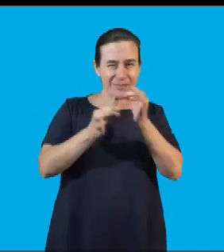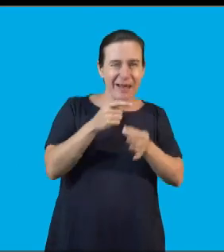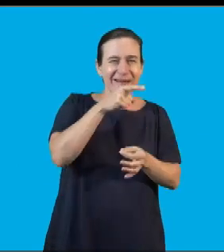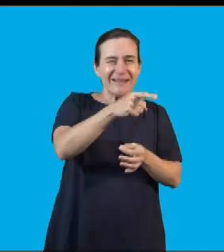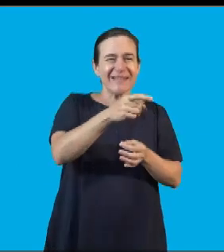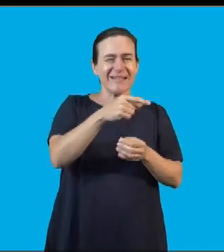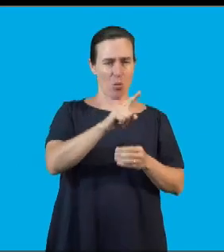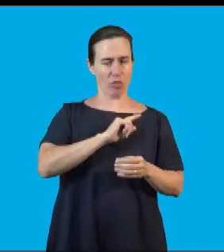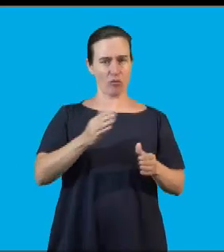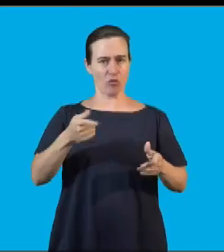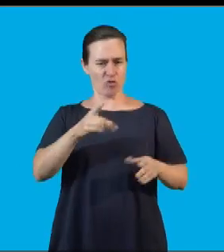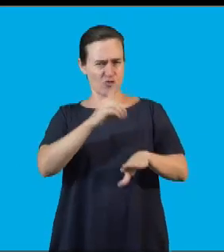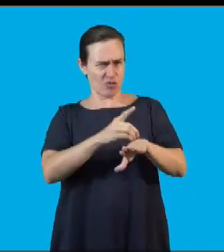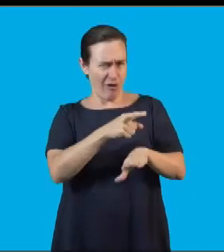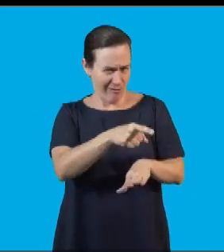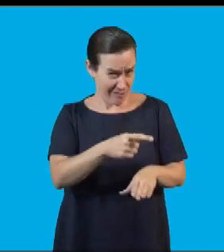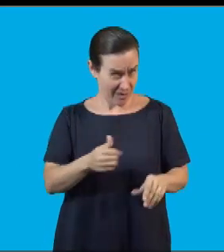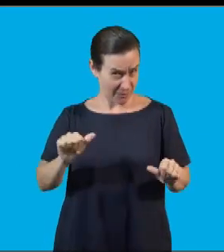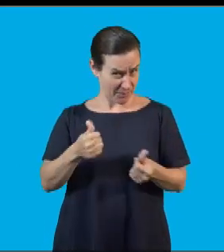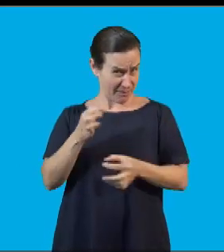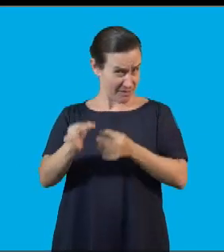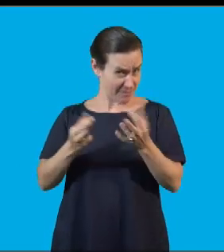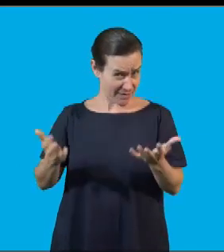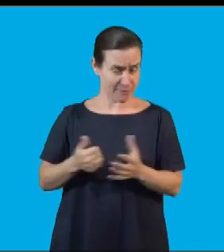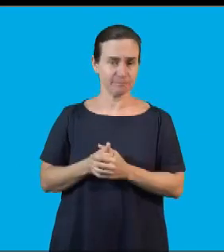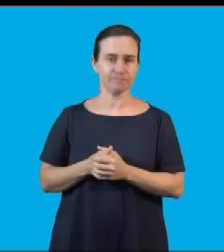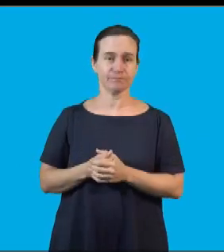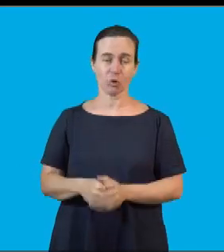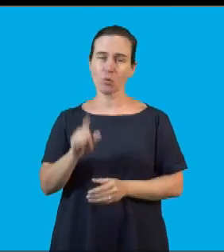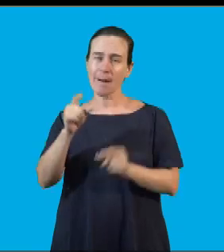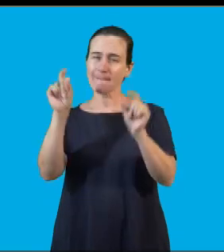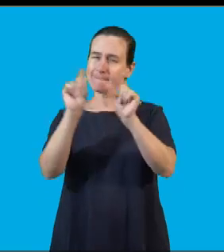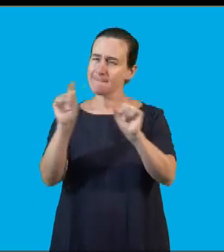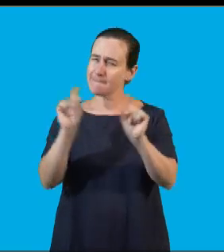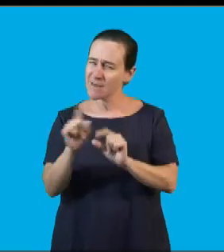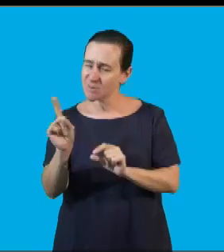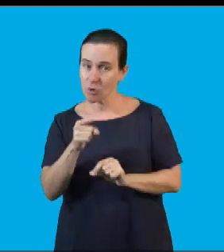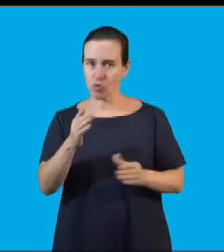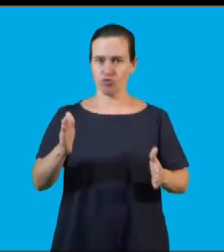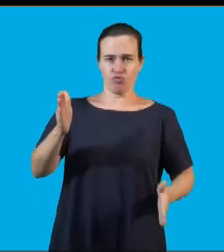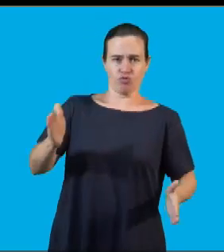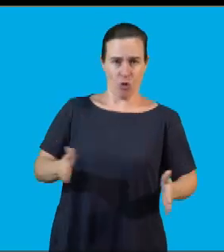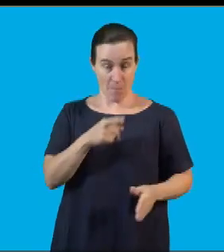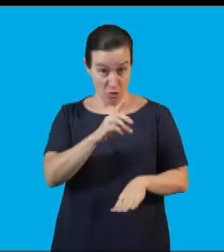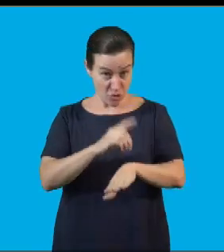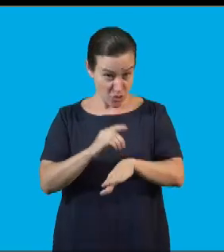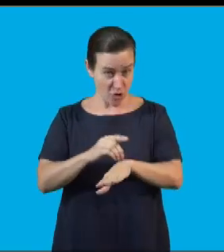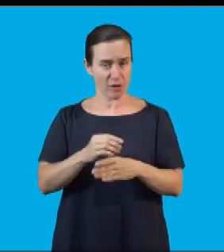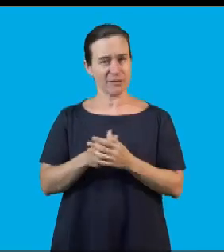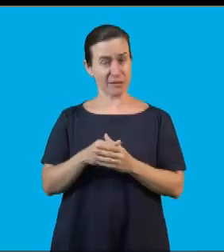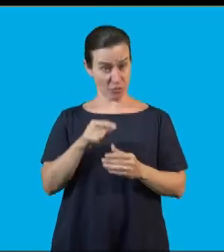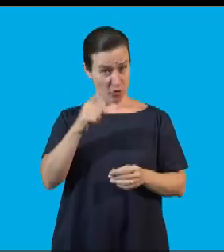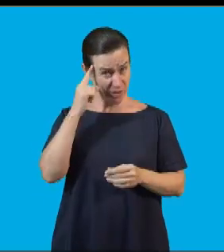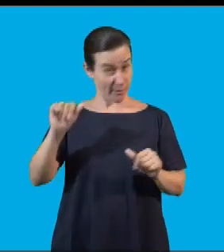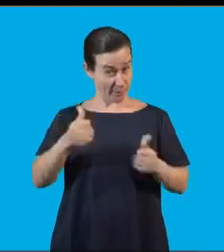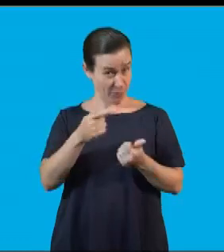in conveying the message. So important, focus on the message, the robot doctor, and how